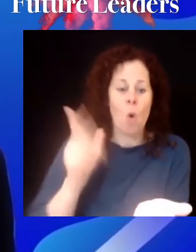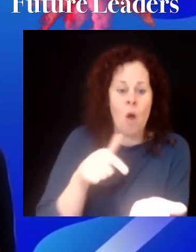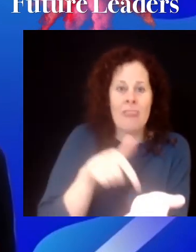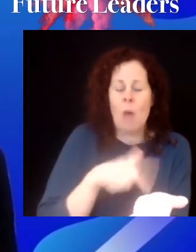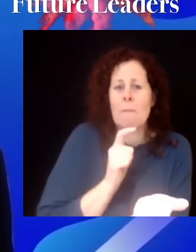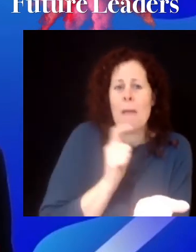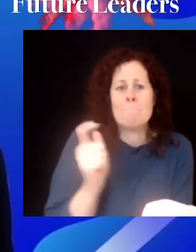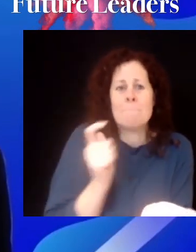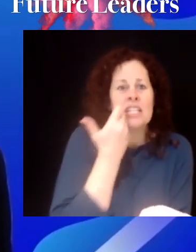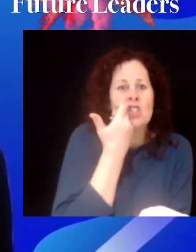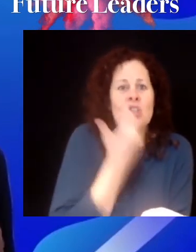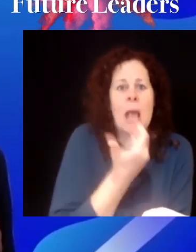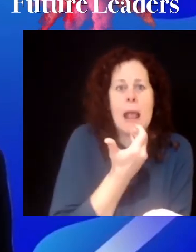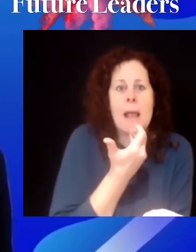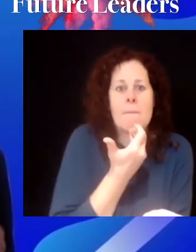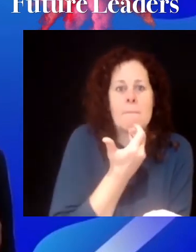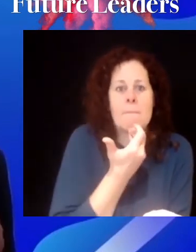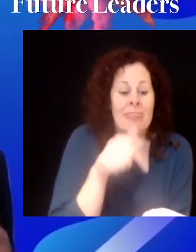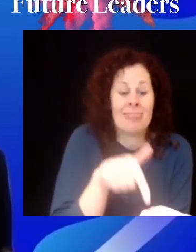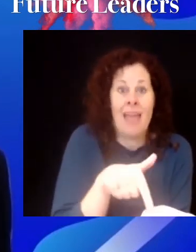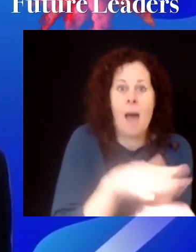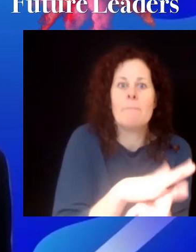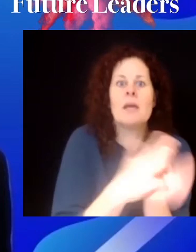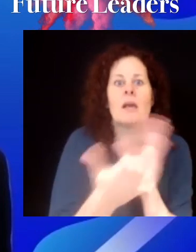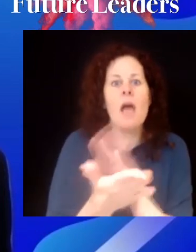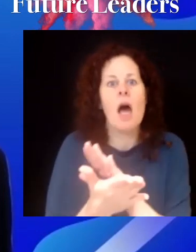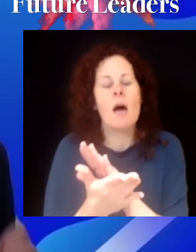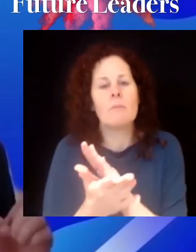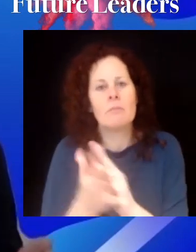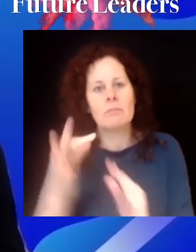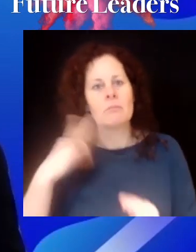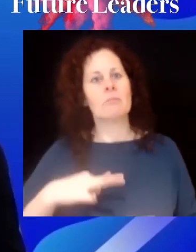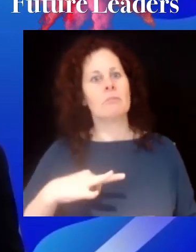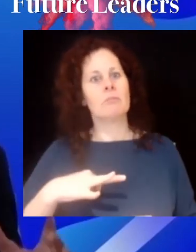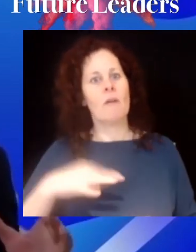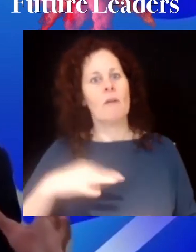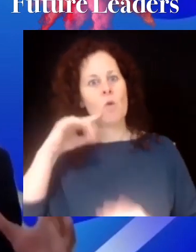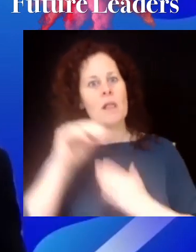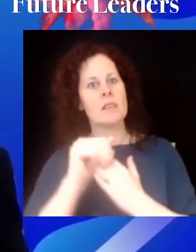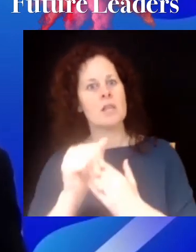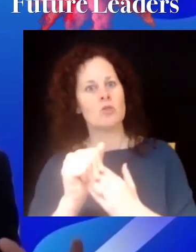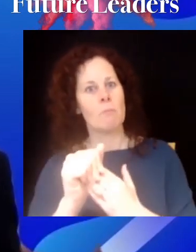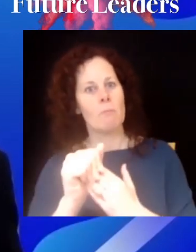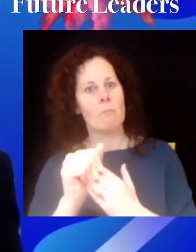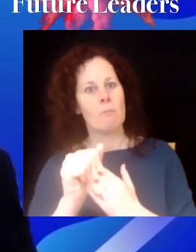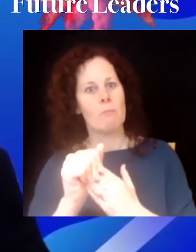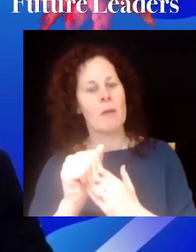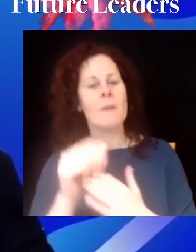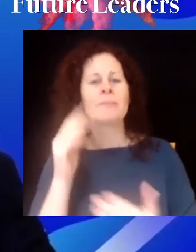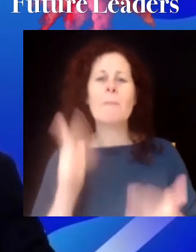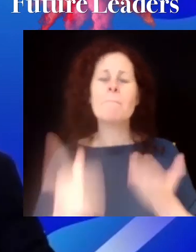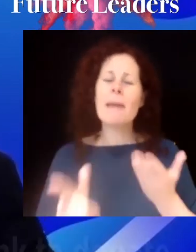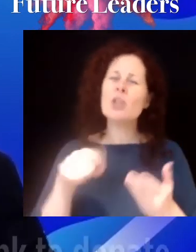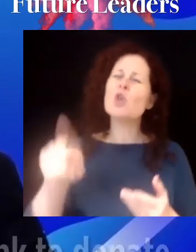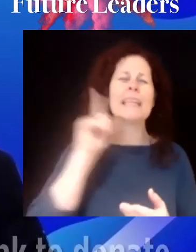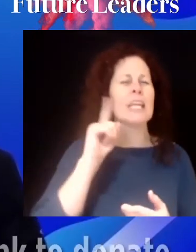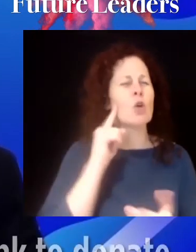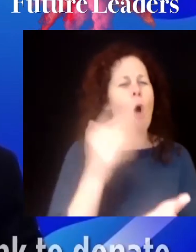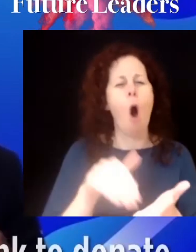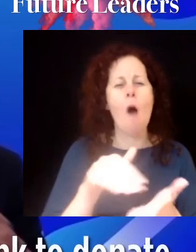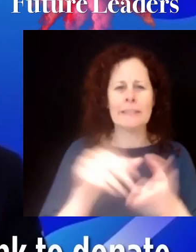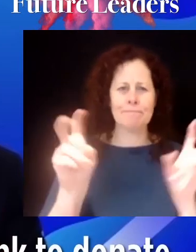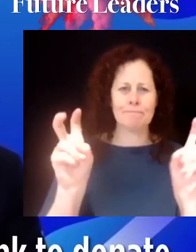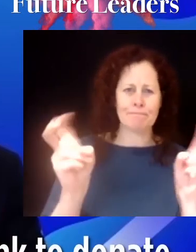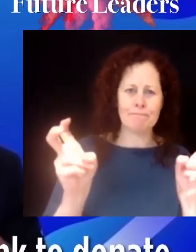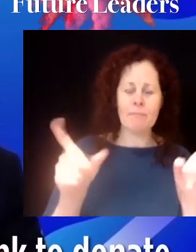that what once was my deepest shame was actually one of my biggest assets in leadership. And